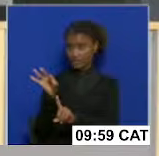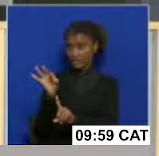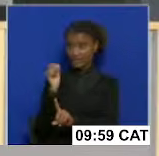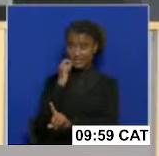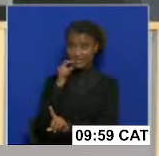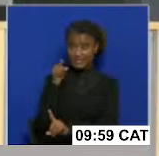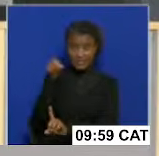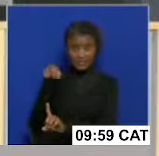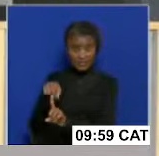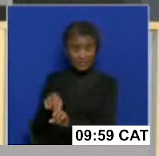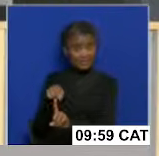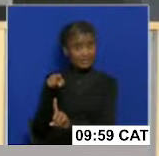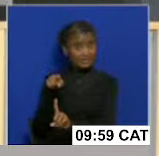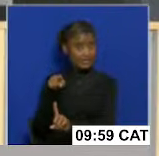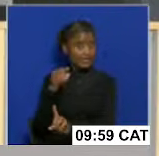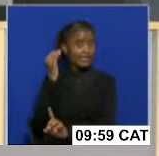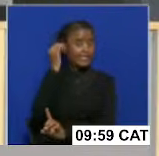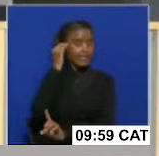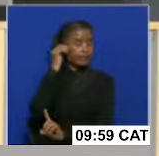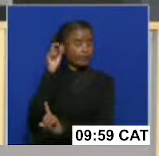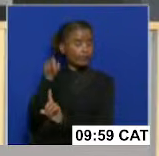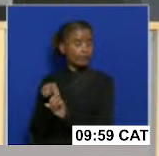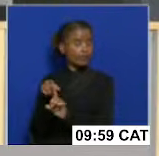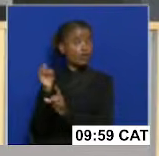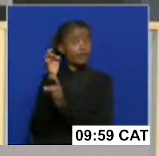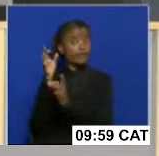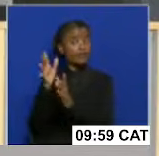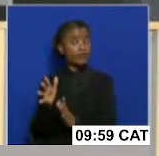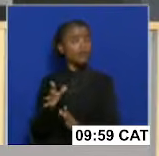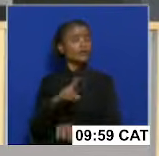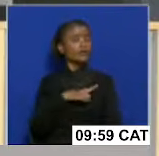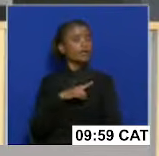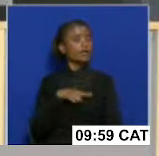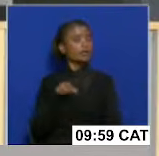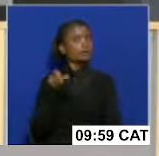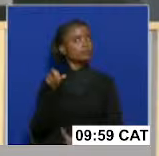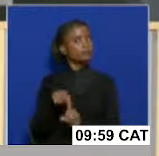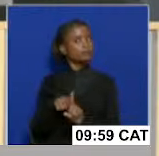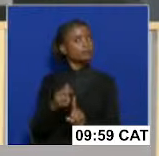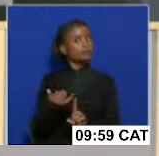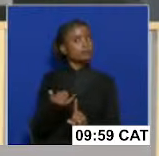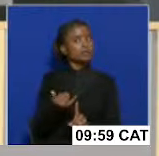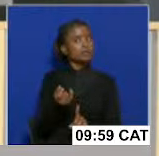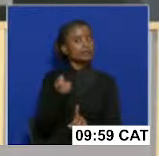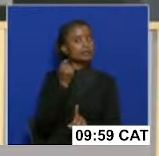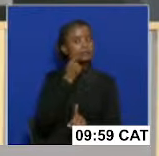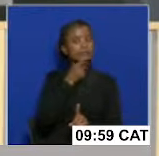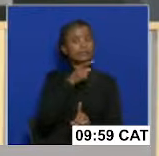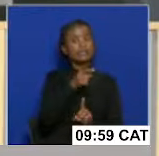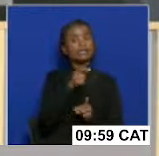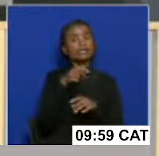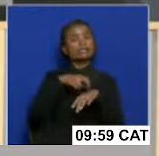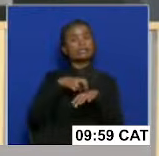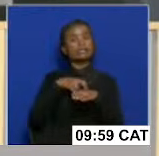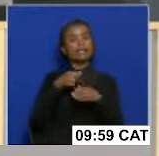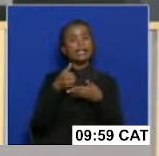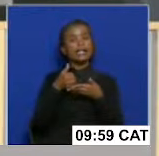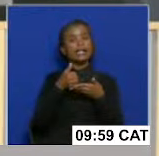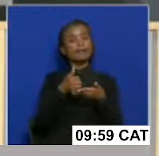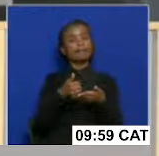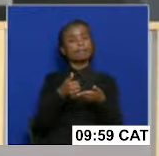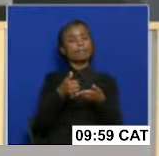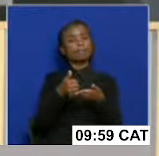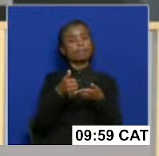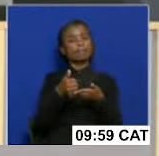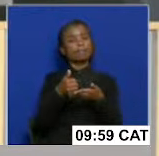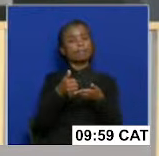If it's basically someone who wanted the assistance of the Metro Police